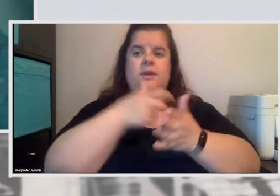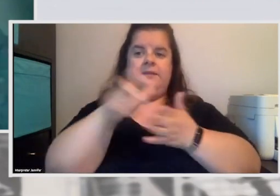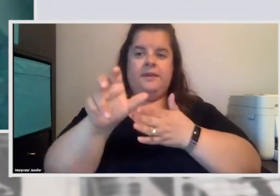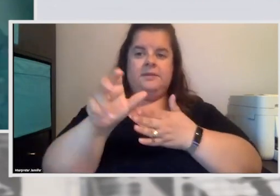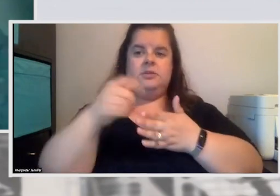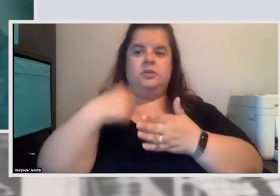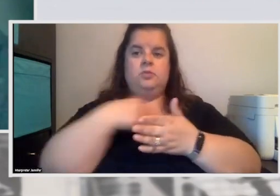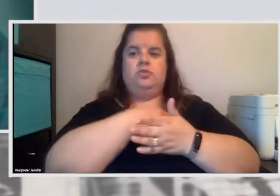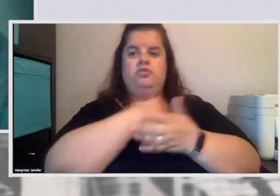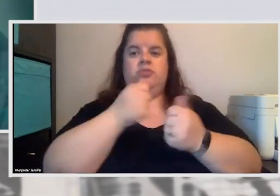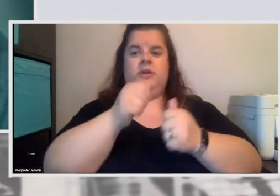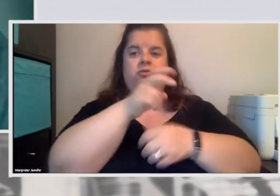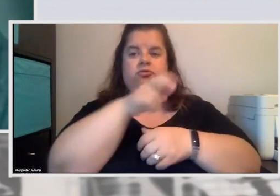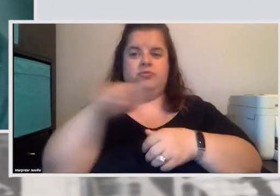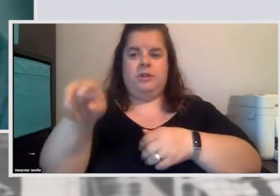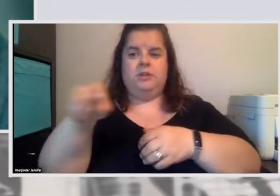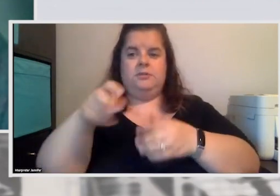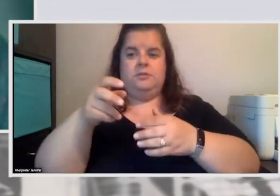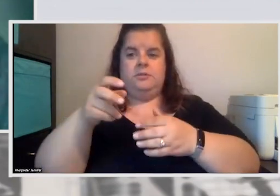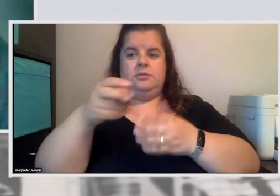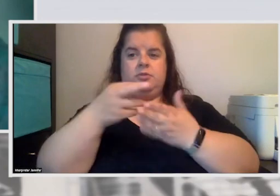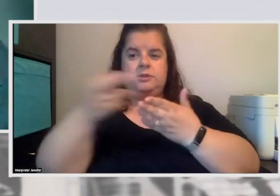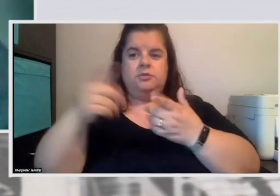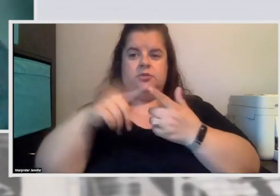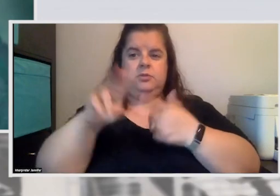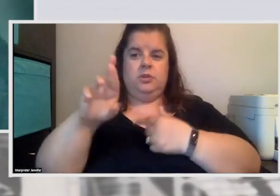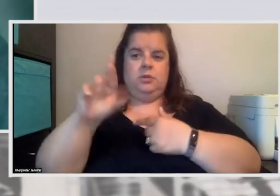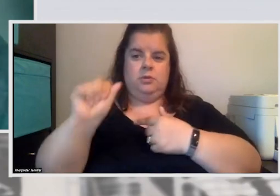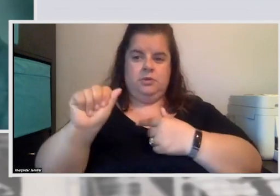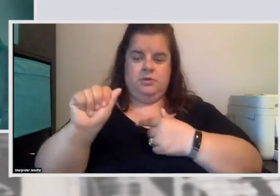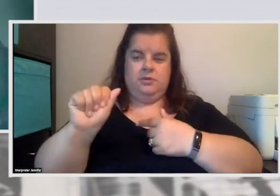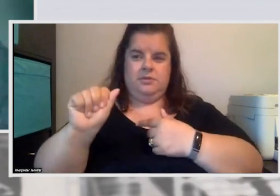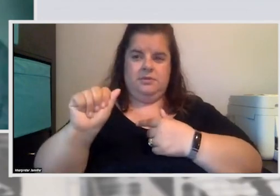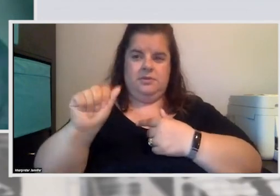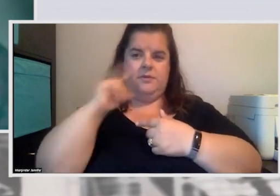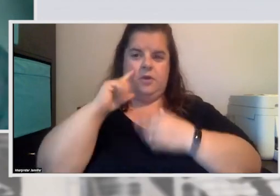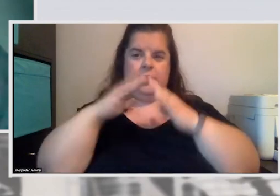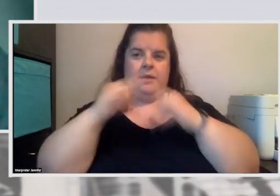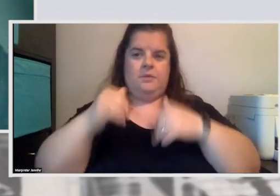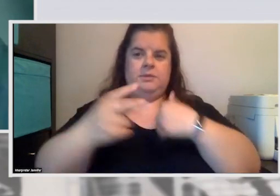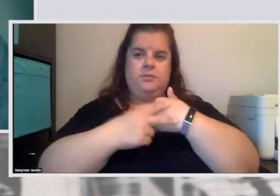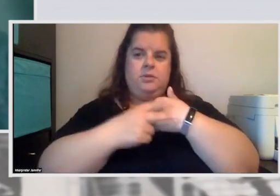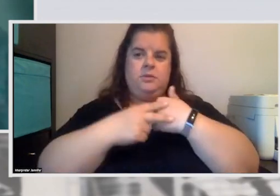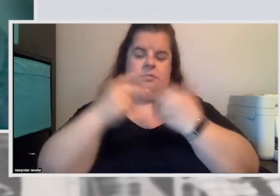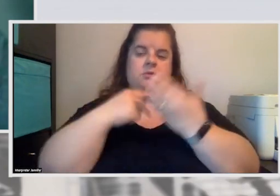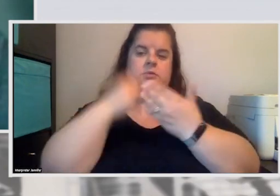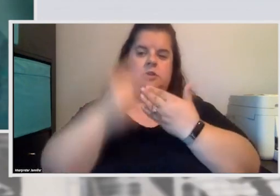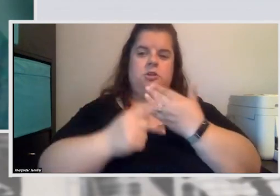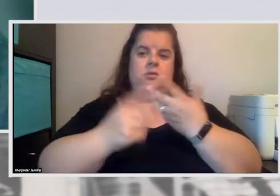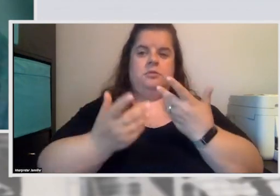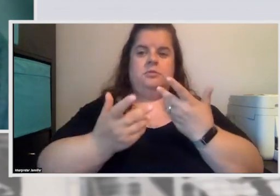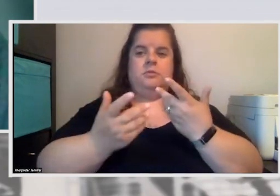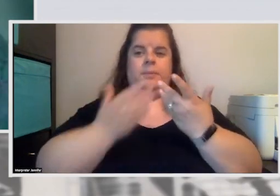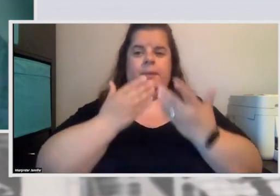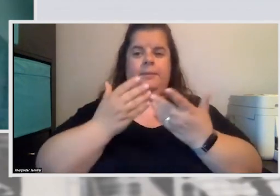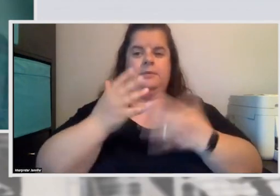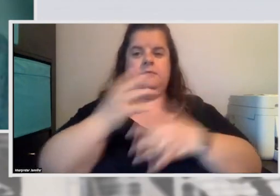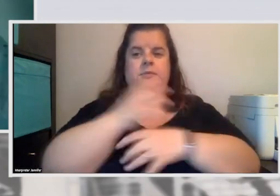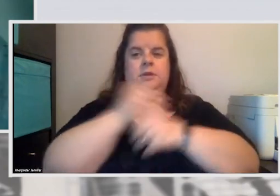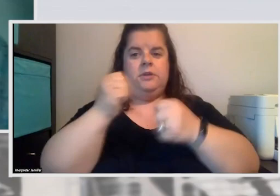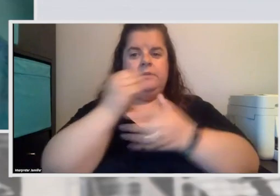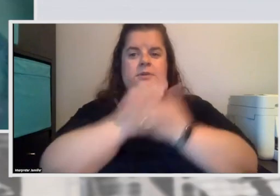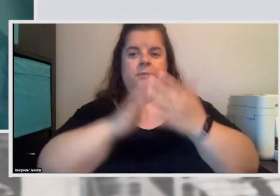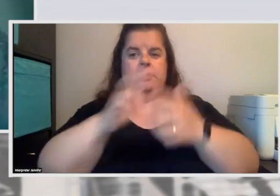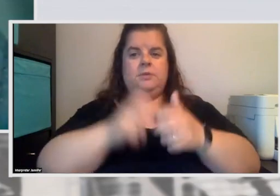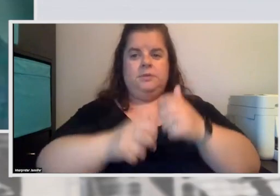process of transferring some resources to the URA to run a housing preservation program that might be able to tackle some of these issues in